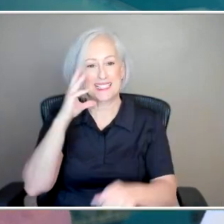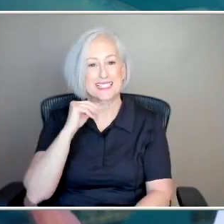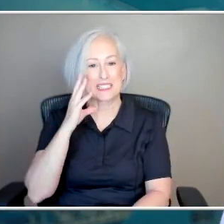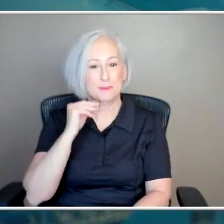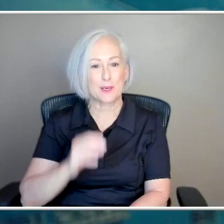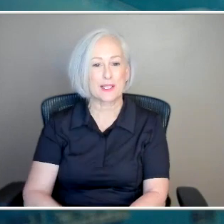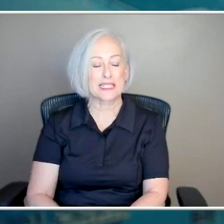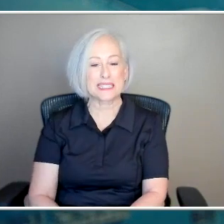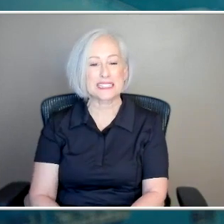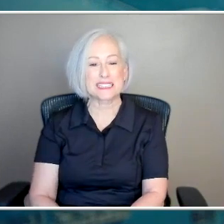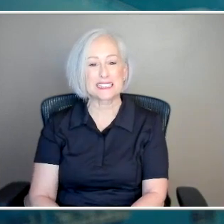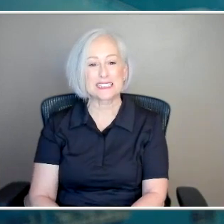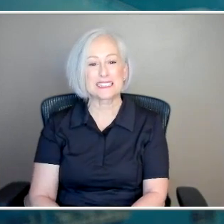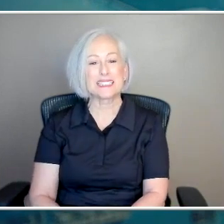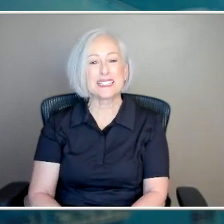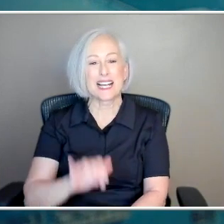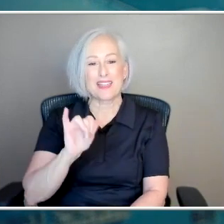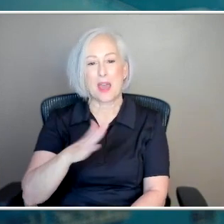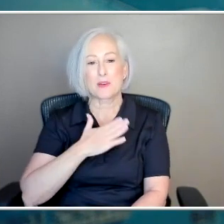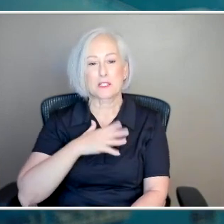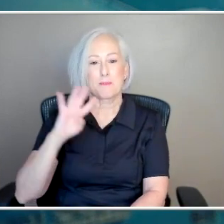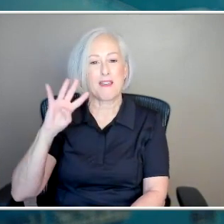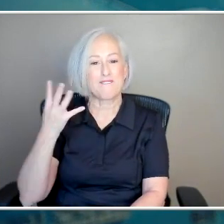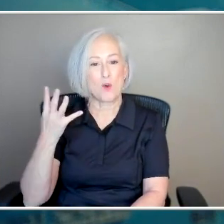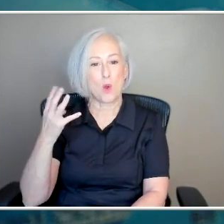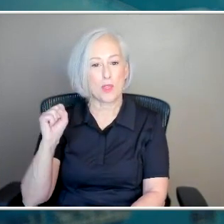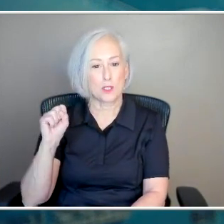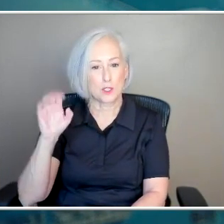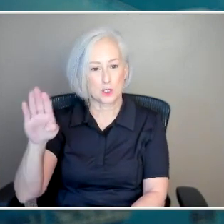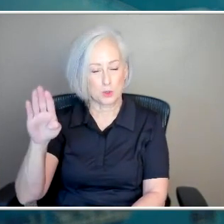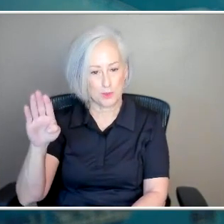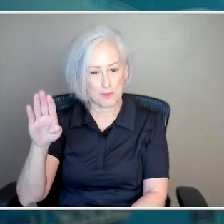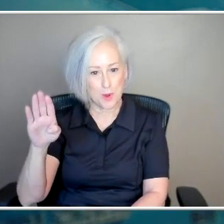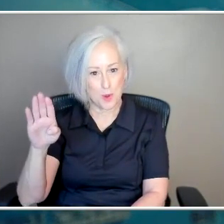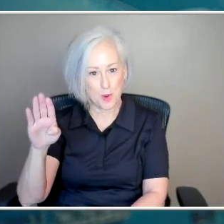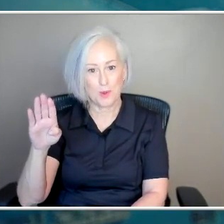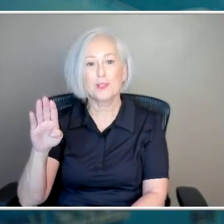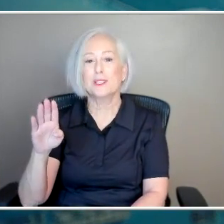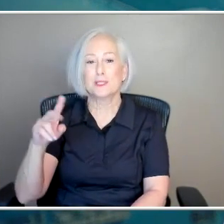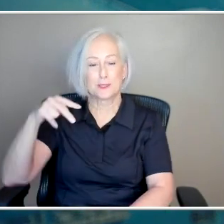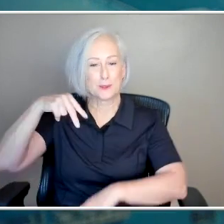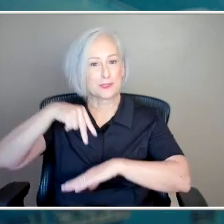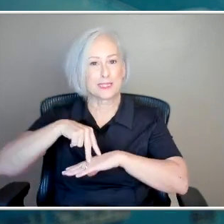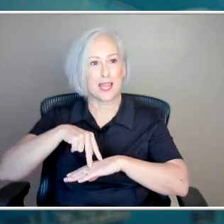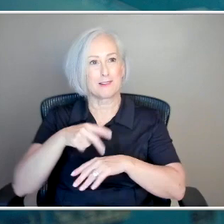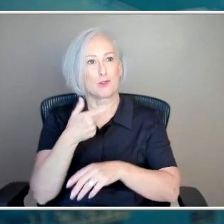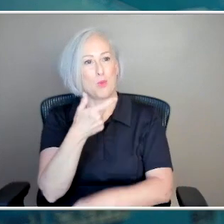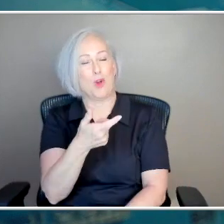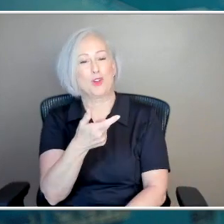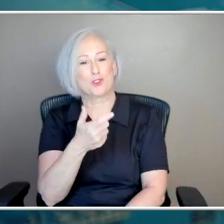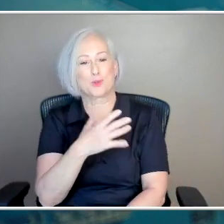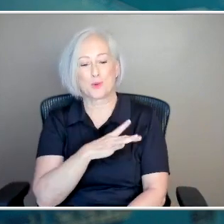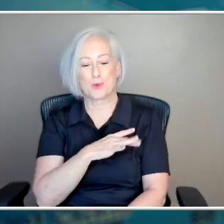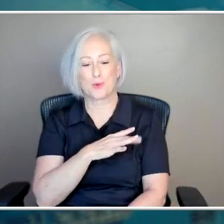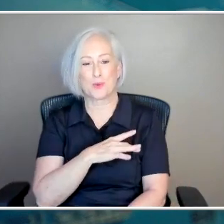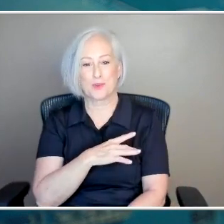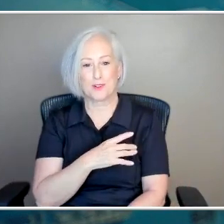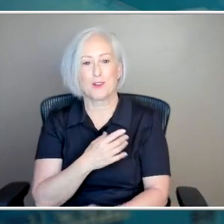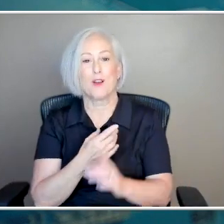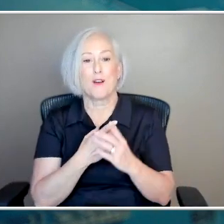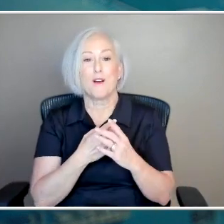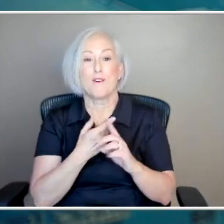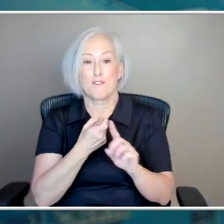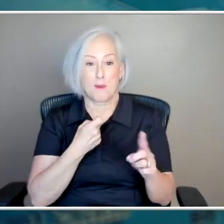this was my 4th Super Bowl to stand on the sidelines. 4th out of 5. It's